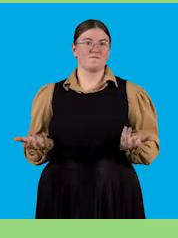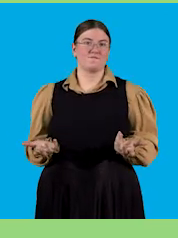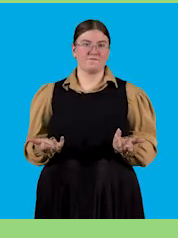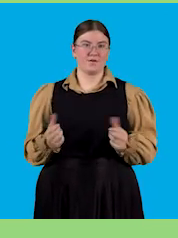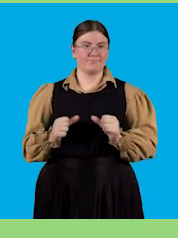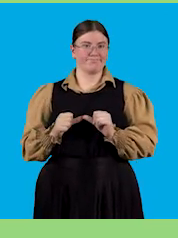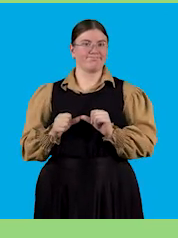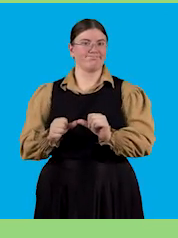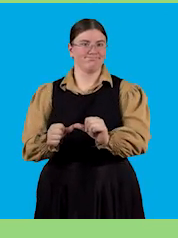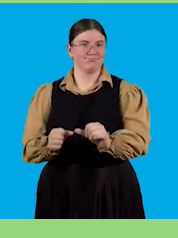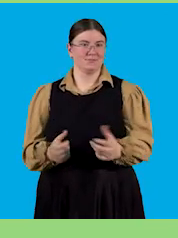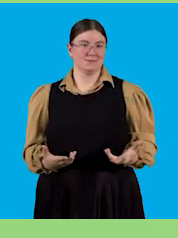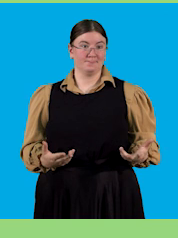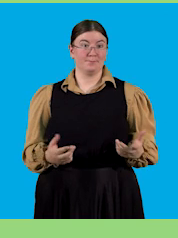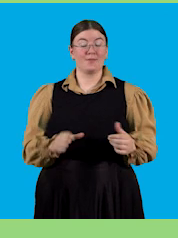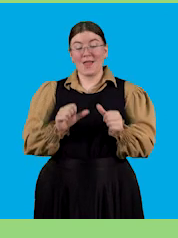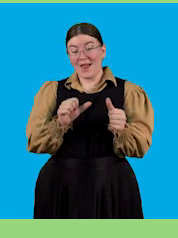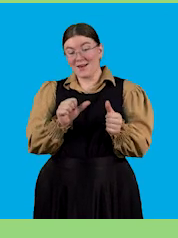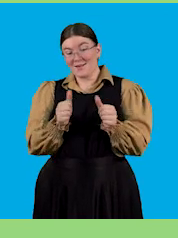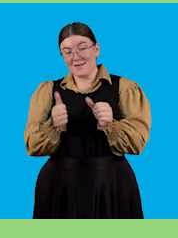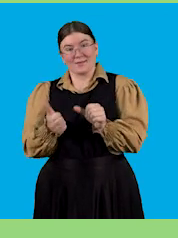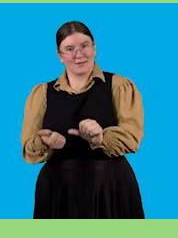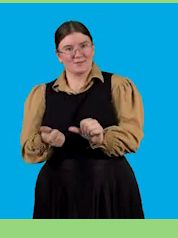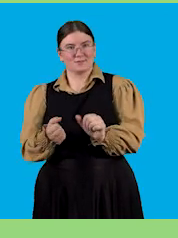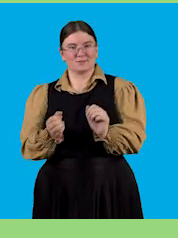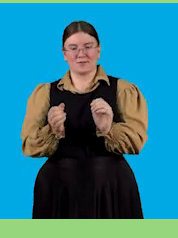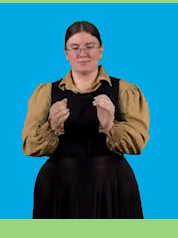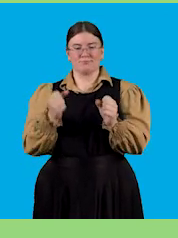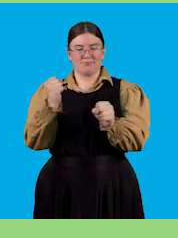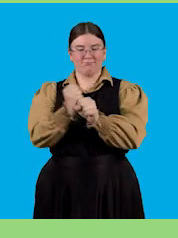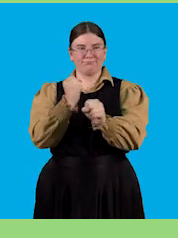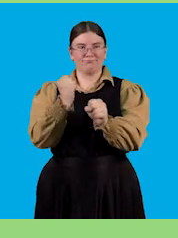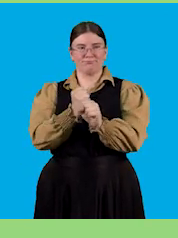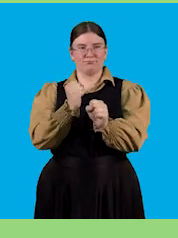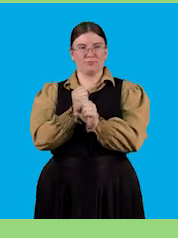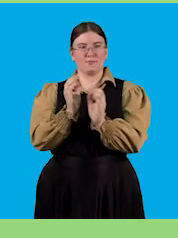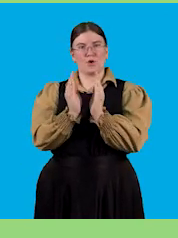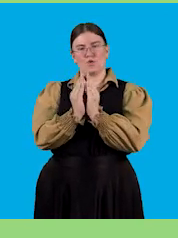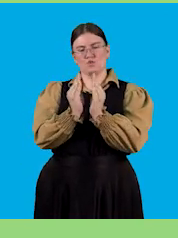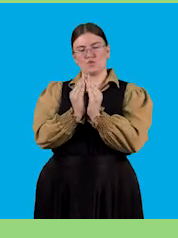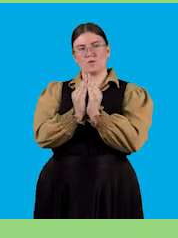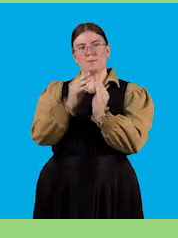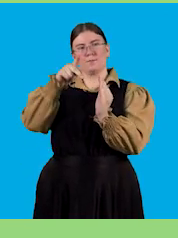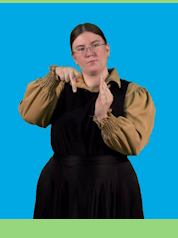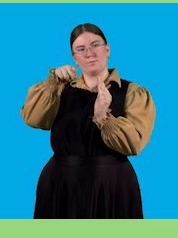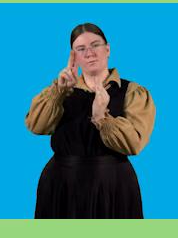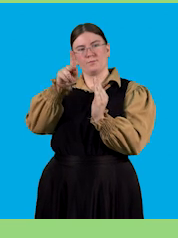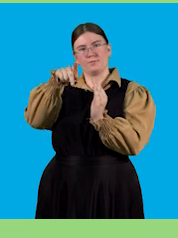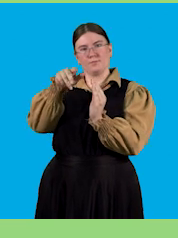processes. It then spins into a cocoon or a pupa,